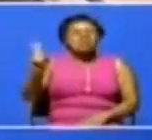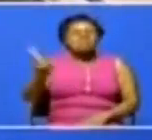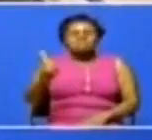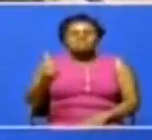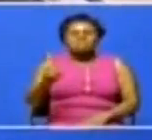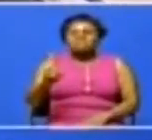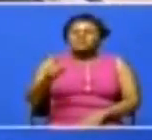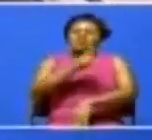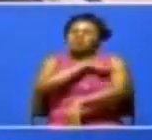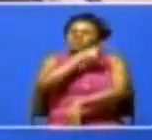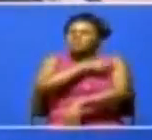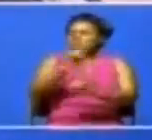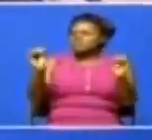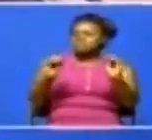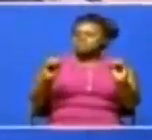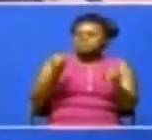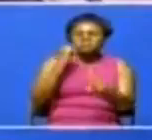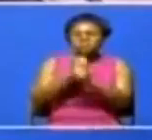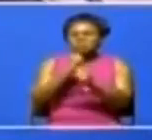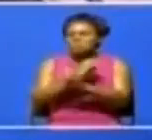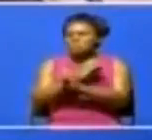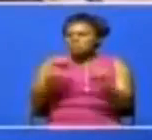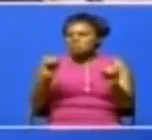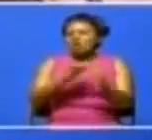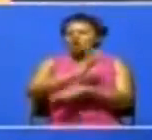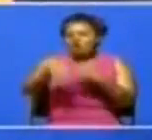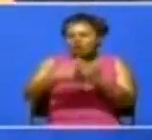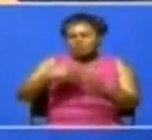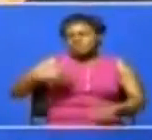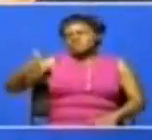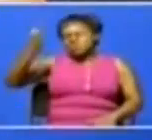hospitali, si ya kazi, yote nayajua.